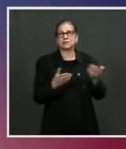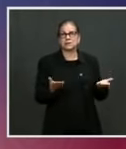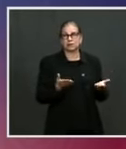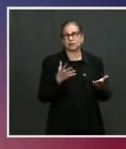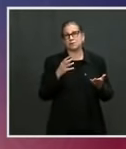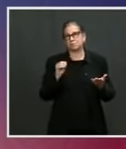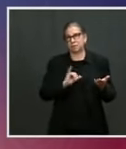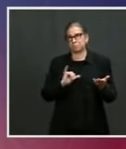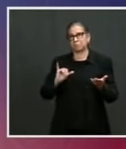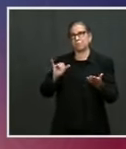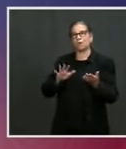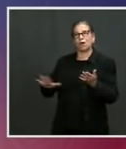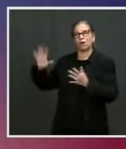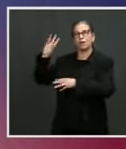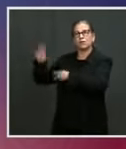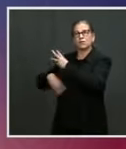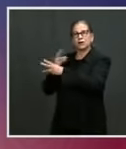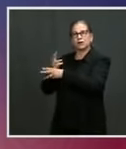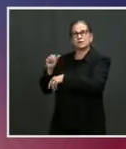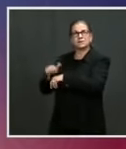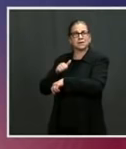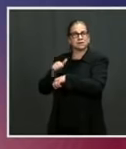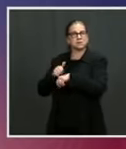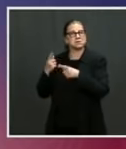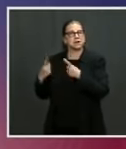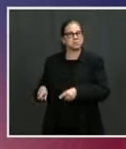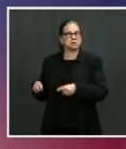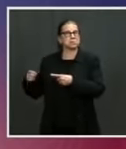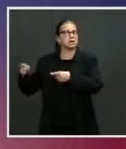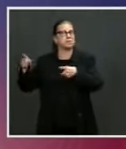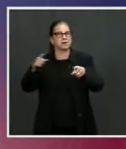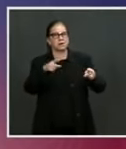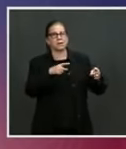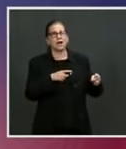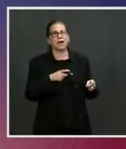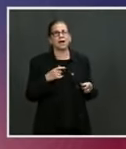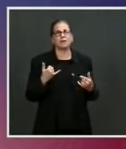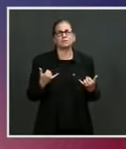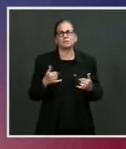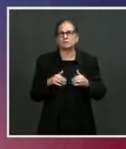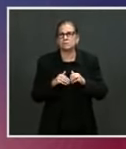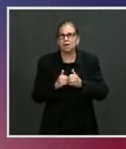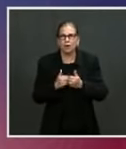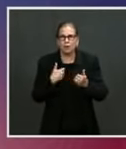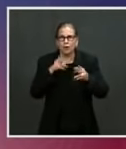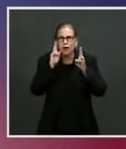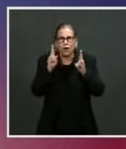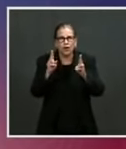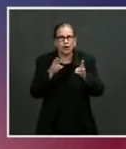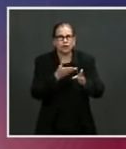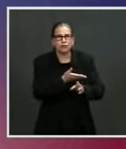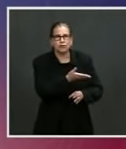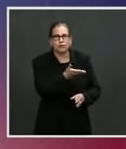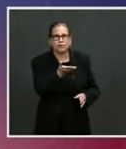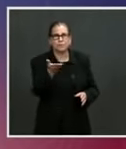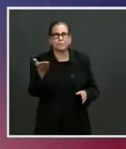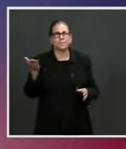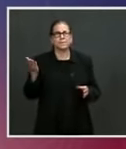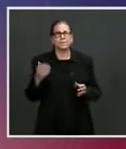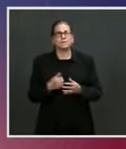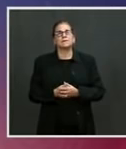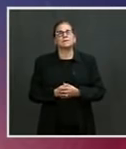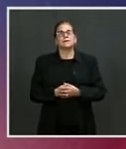What we do now, how we honor the memory of the fallen, will determine whether or not democracy will long endure.